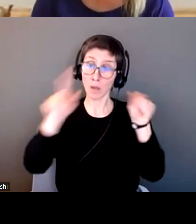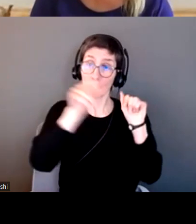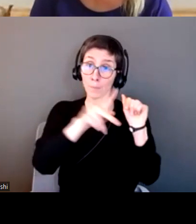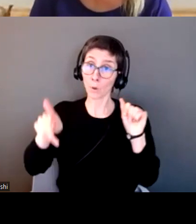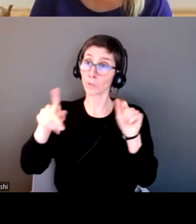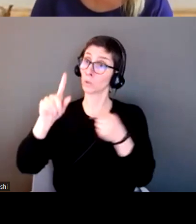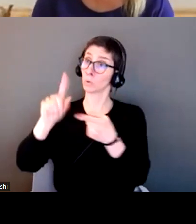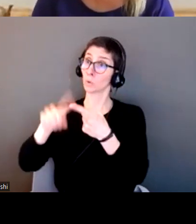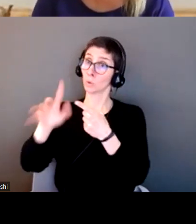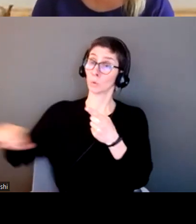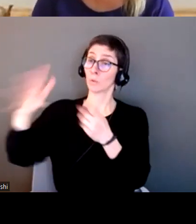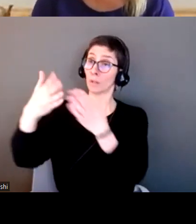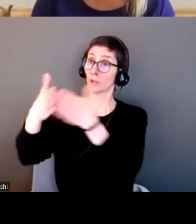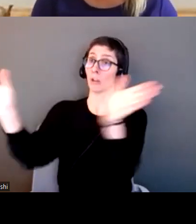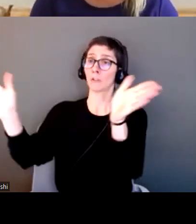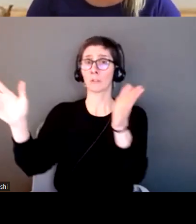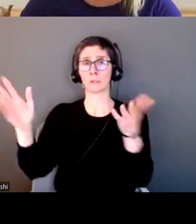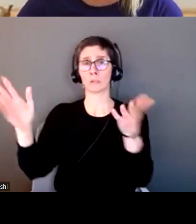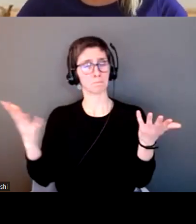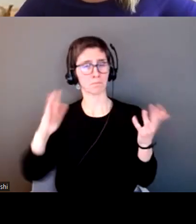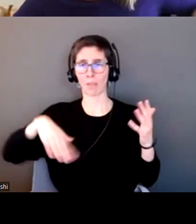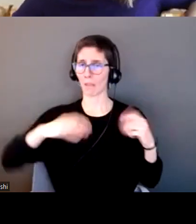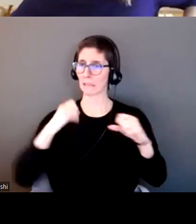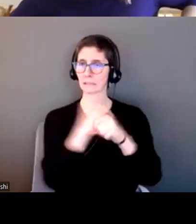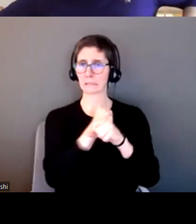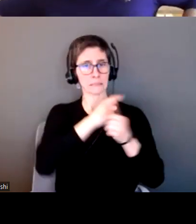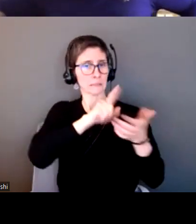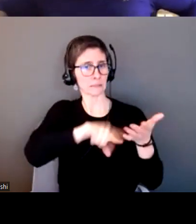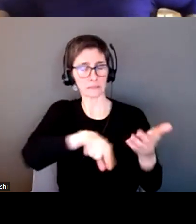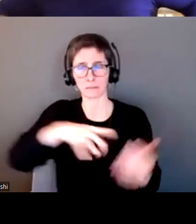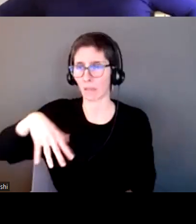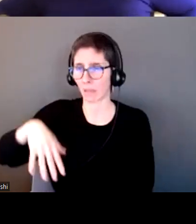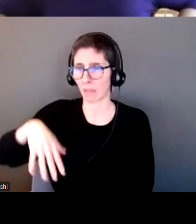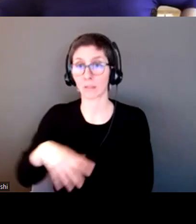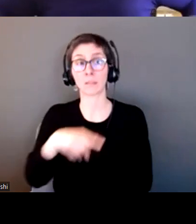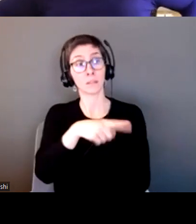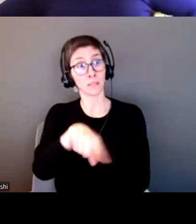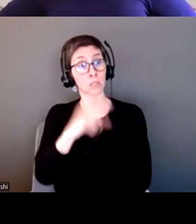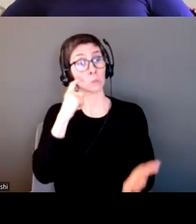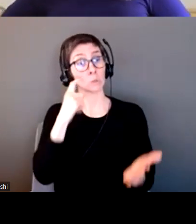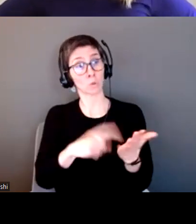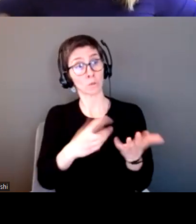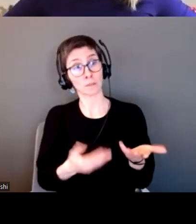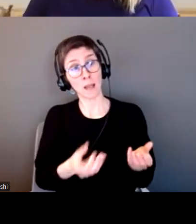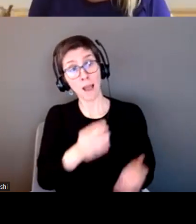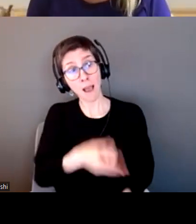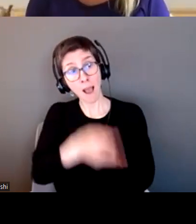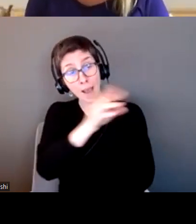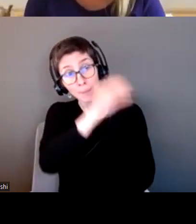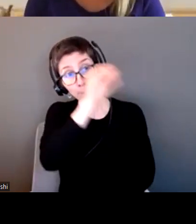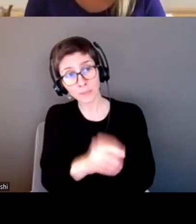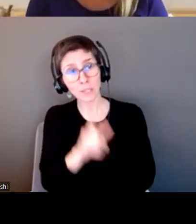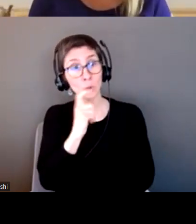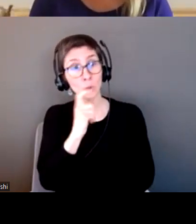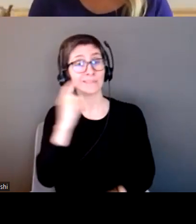of the population. We are finding we are serving a lot more newcomers to Canada or those seeking refugees